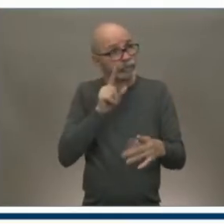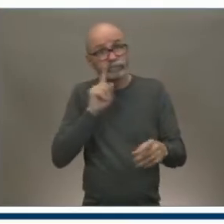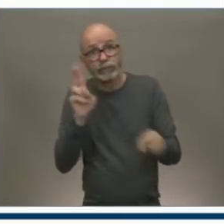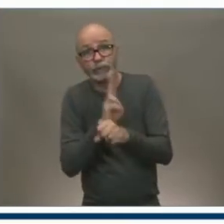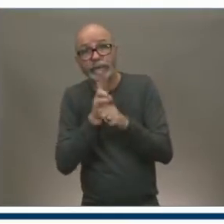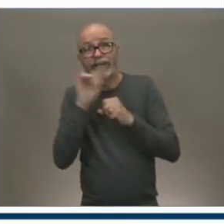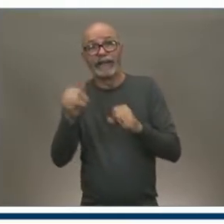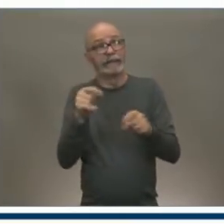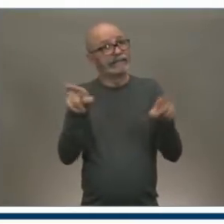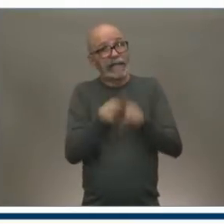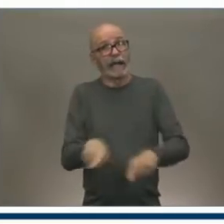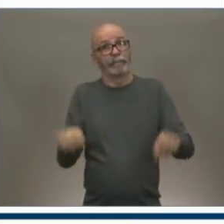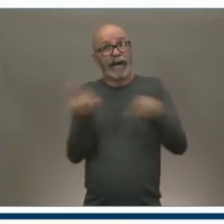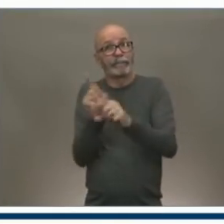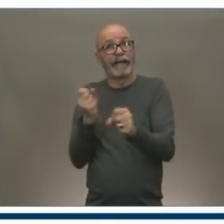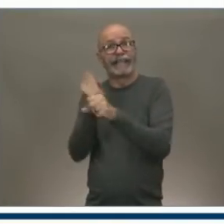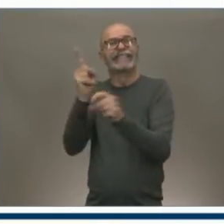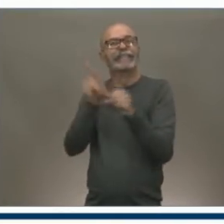know.